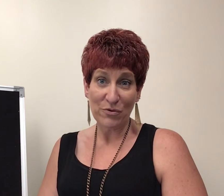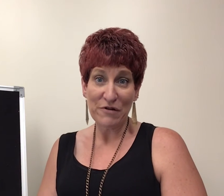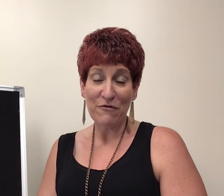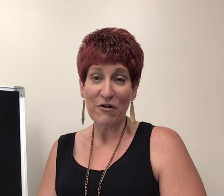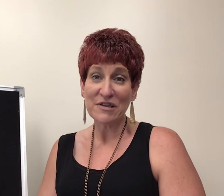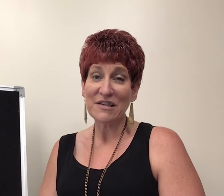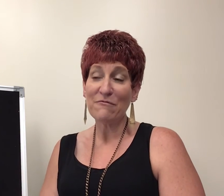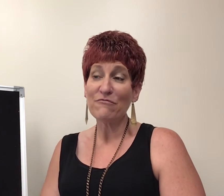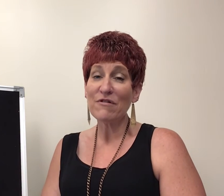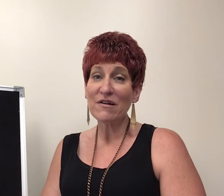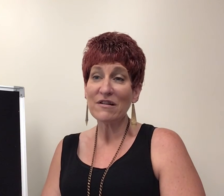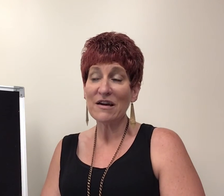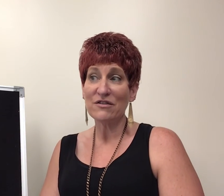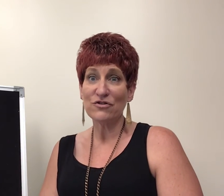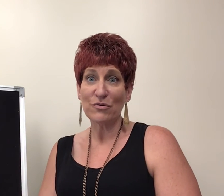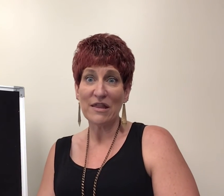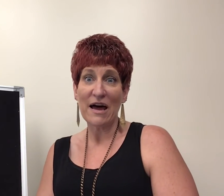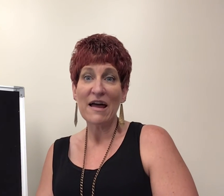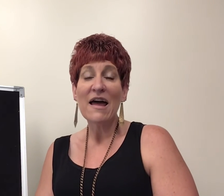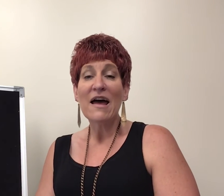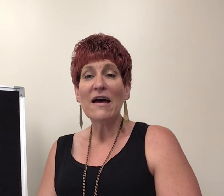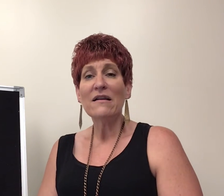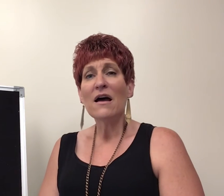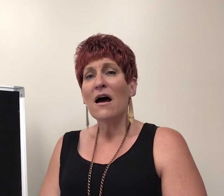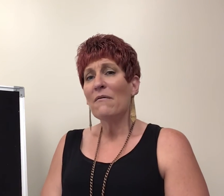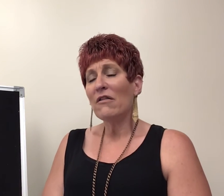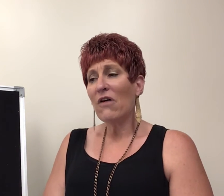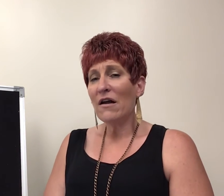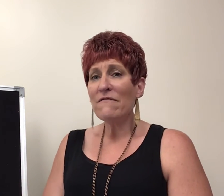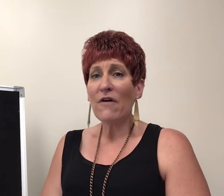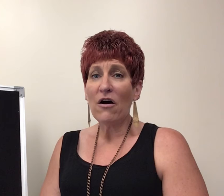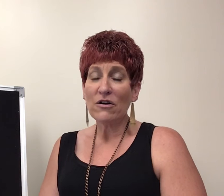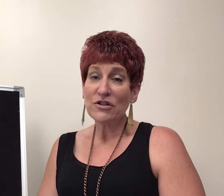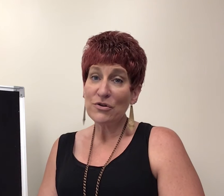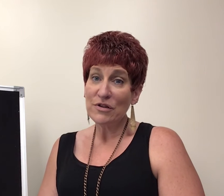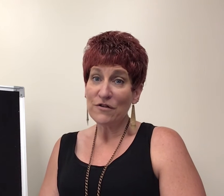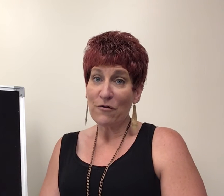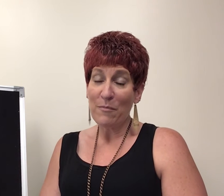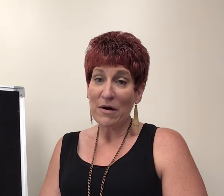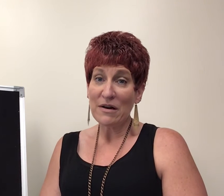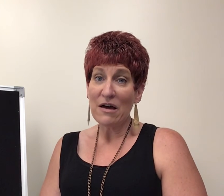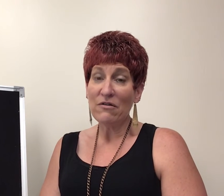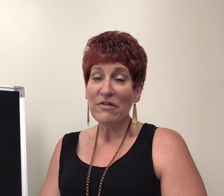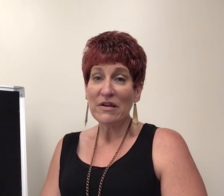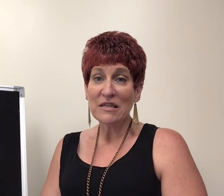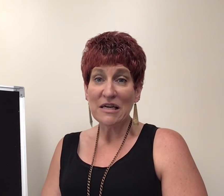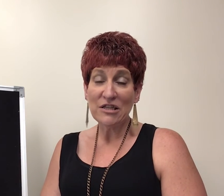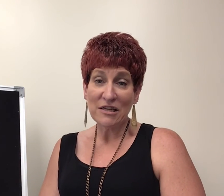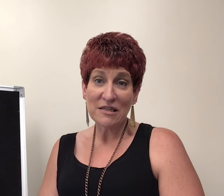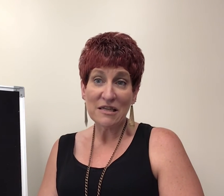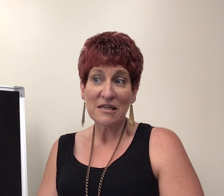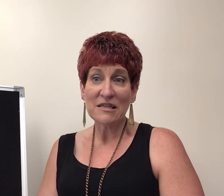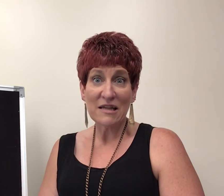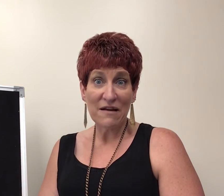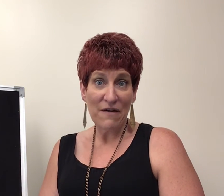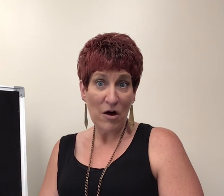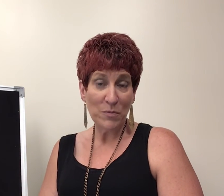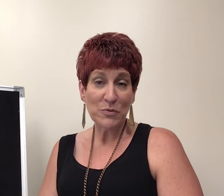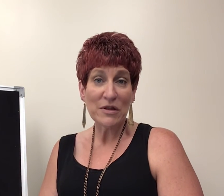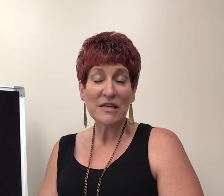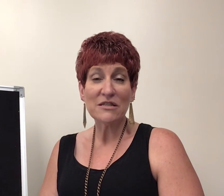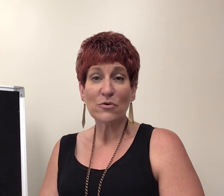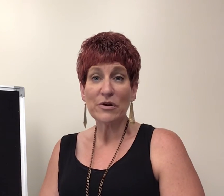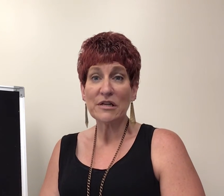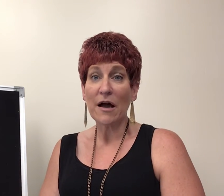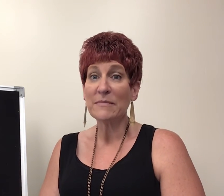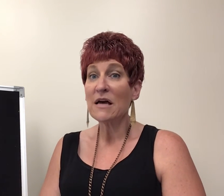the story for us. I really enjoyed that. And a lot of our students from Bucknell and the teaching assistants that have helped